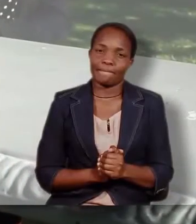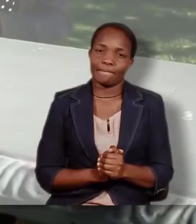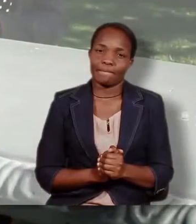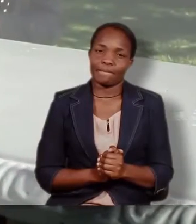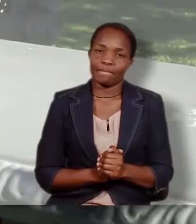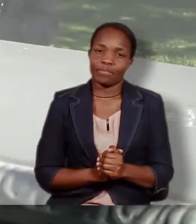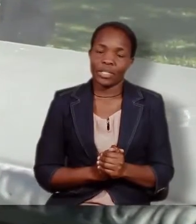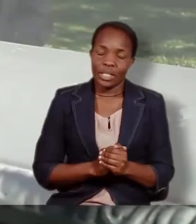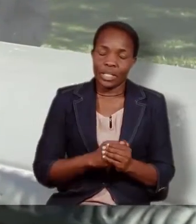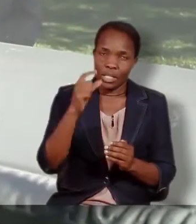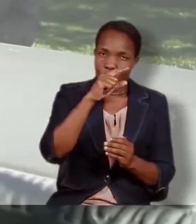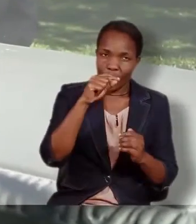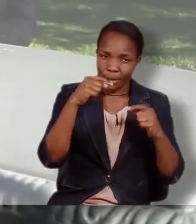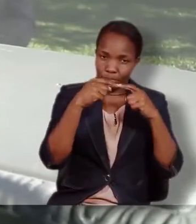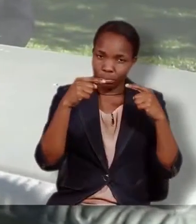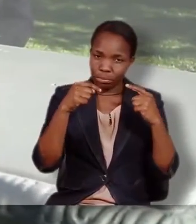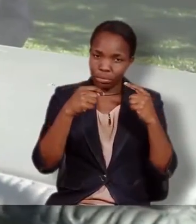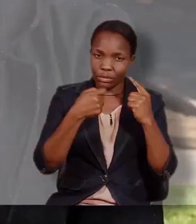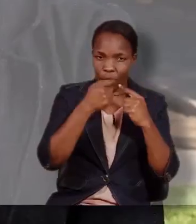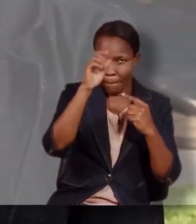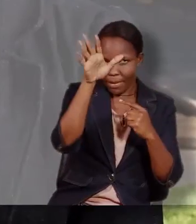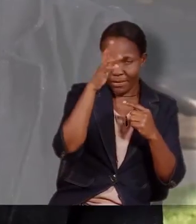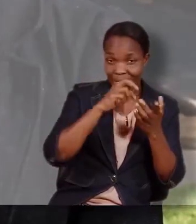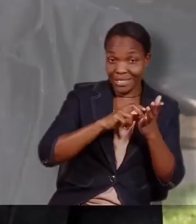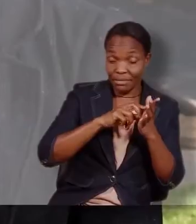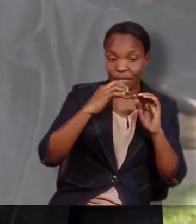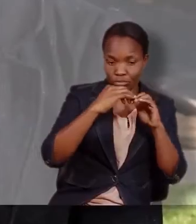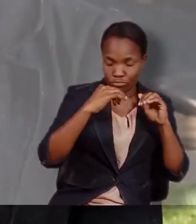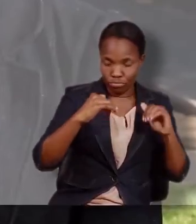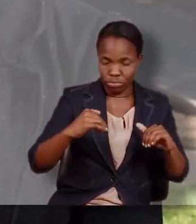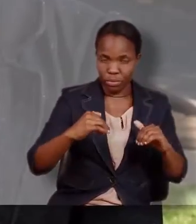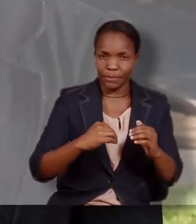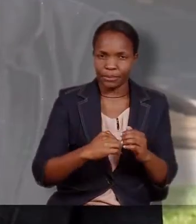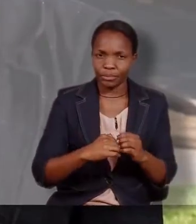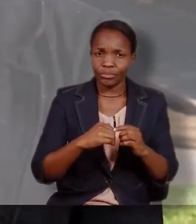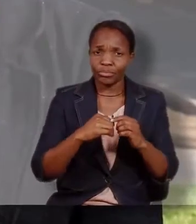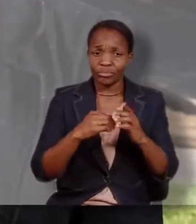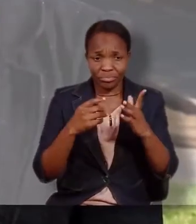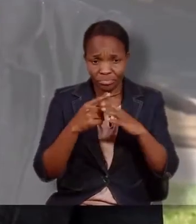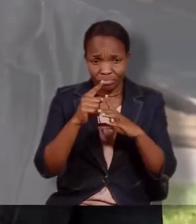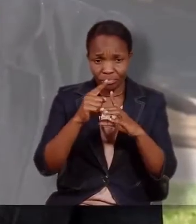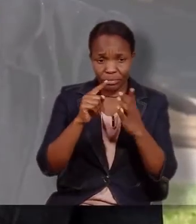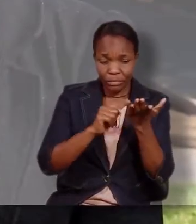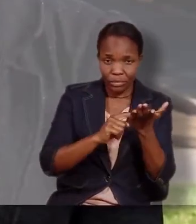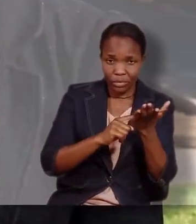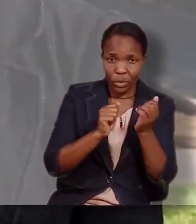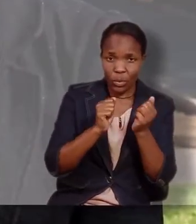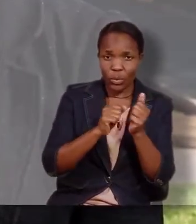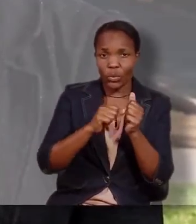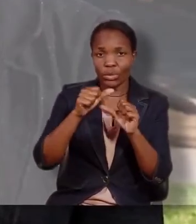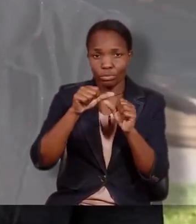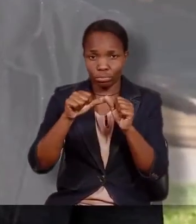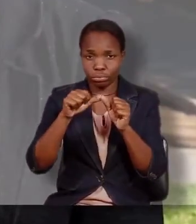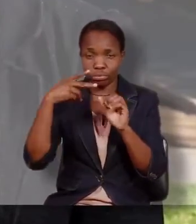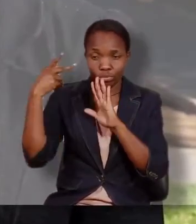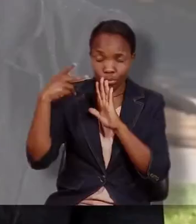Apartheid is the Afrikaans word for separation. Apartheid was a racial and social policy which the National Party government